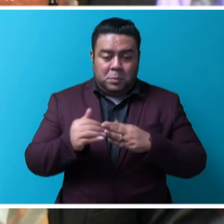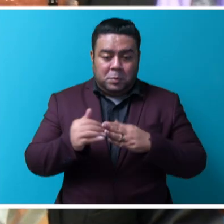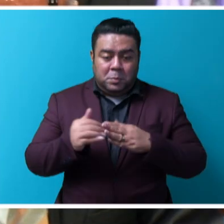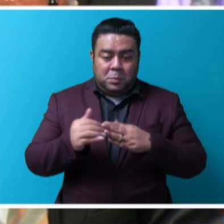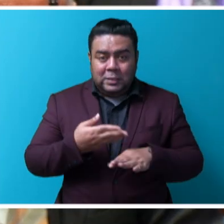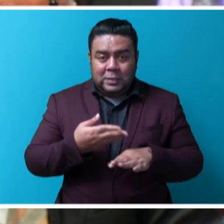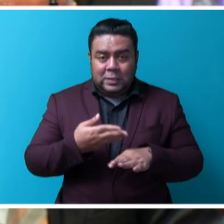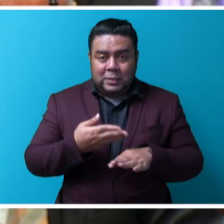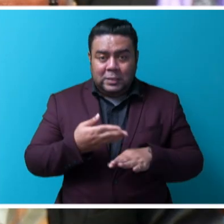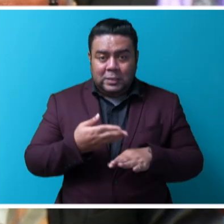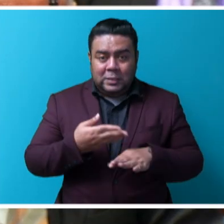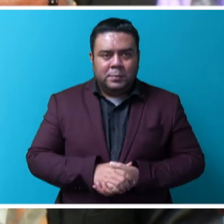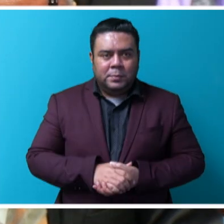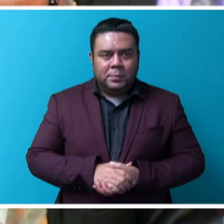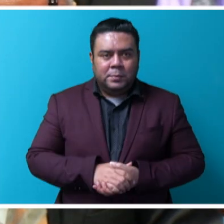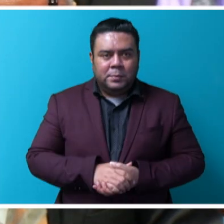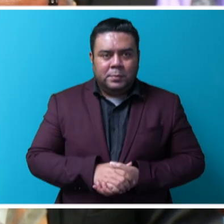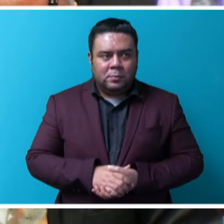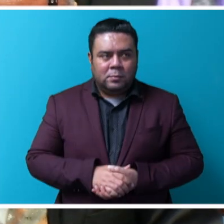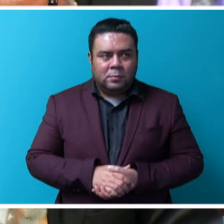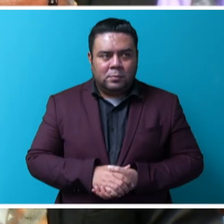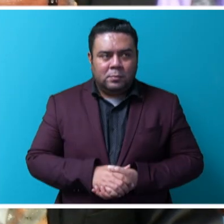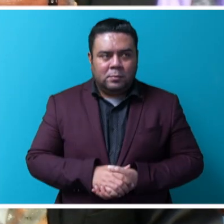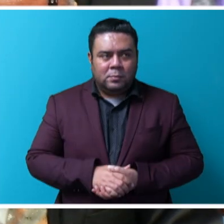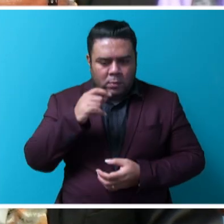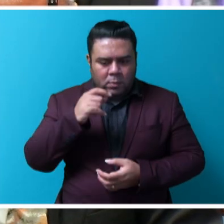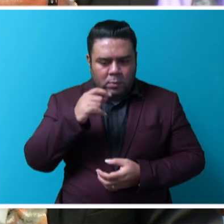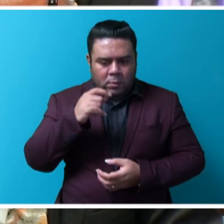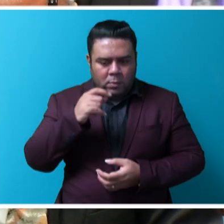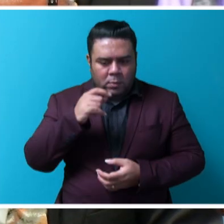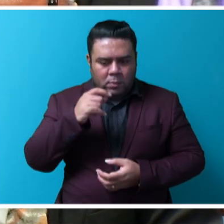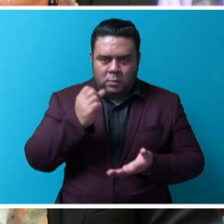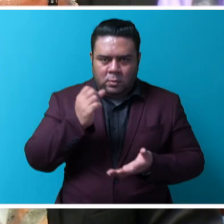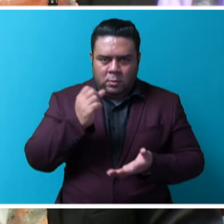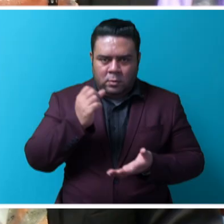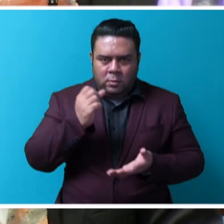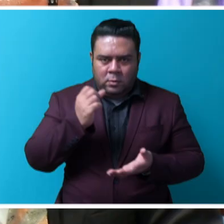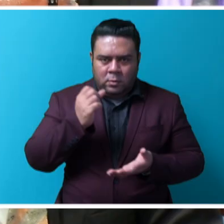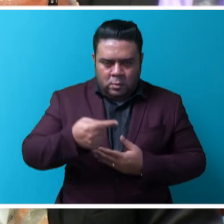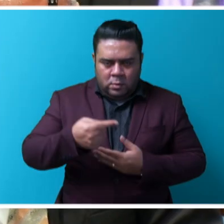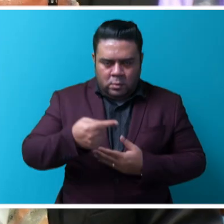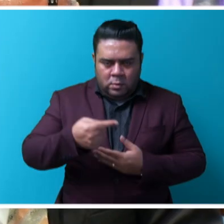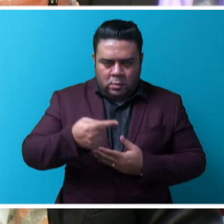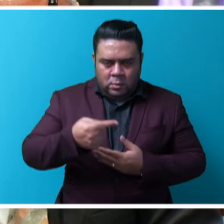act swiftly, and now we will be equipped to do just that. In addition,